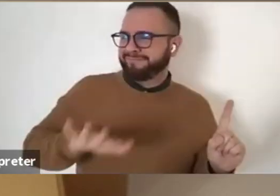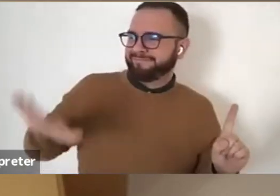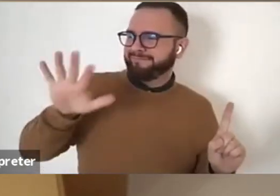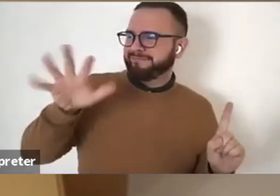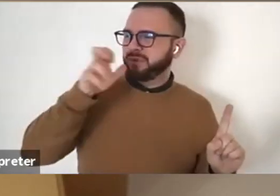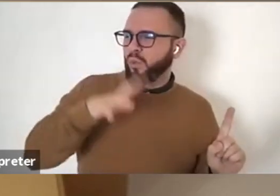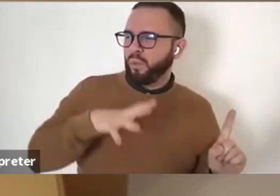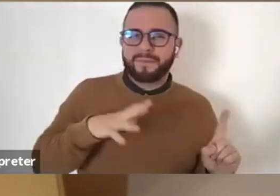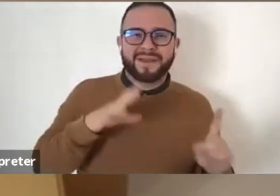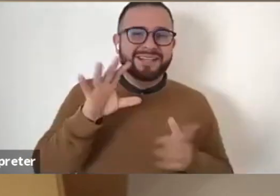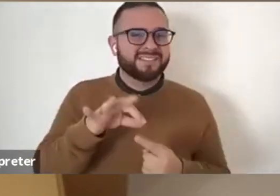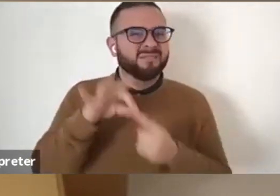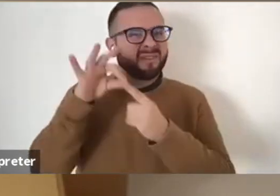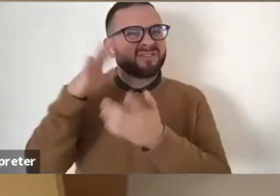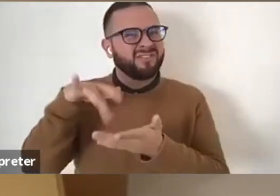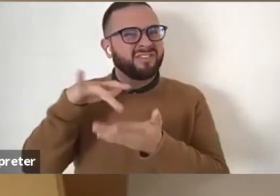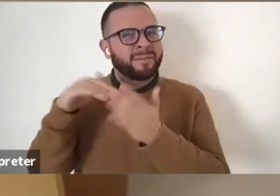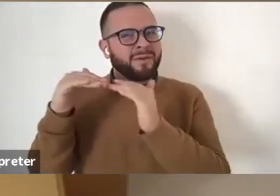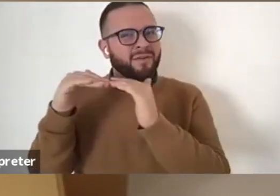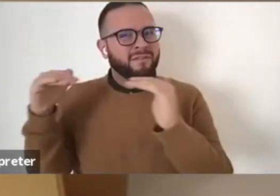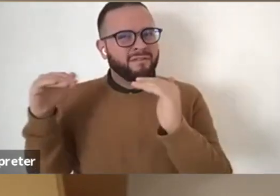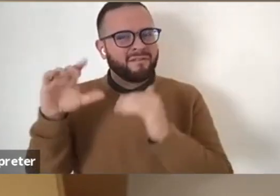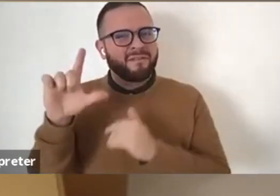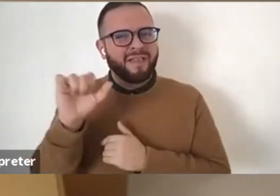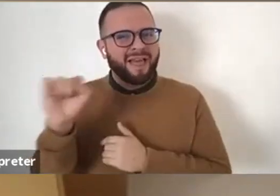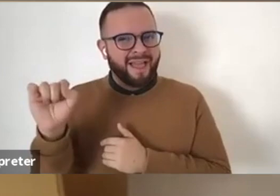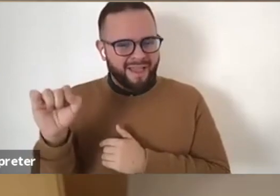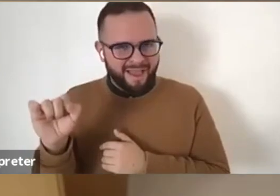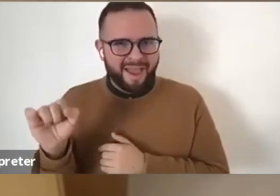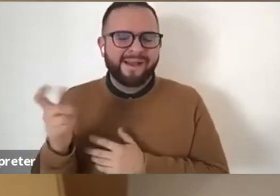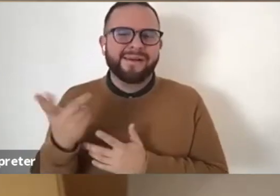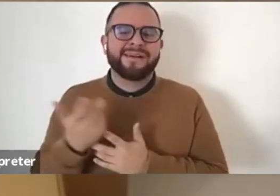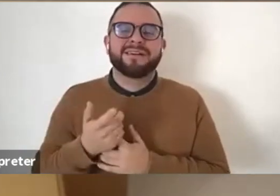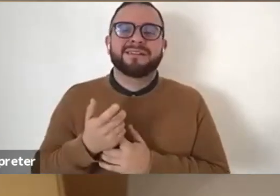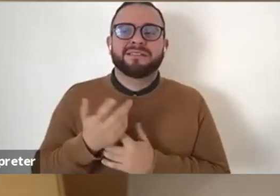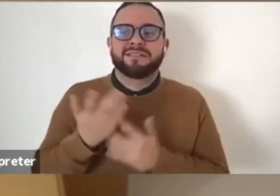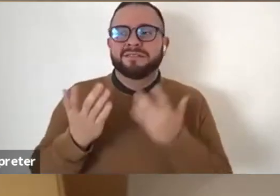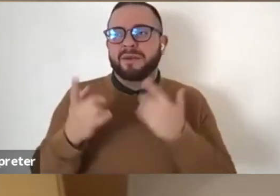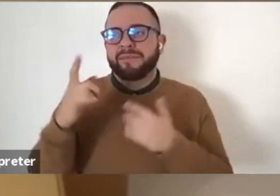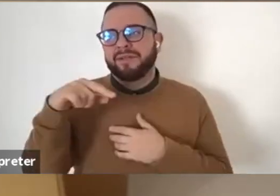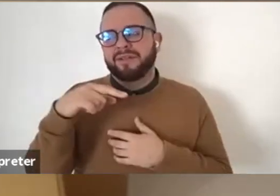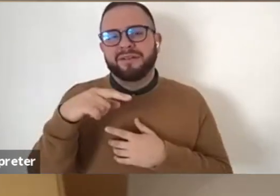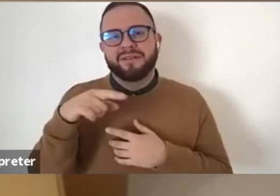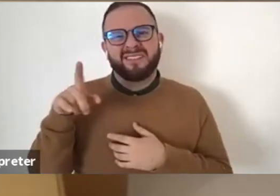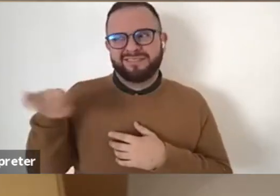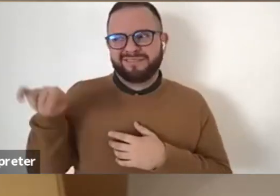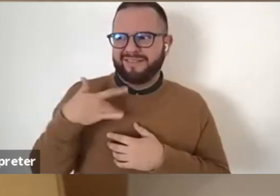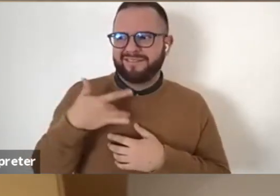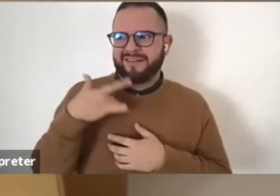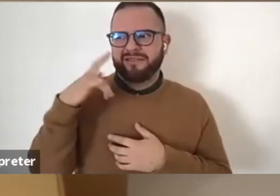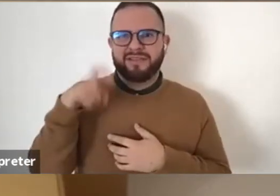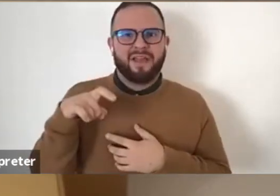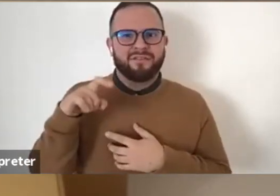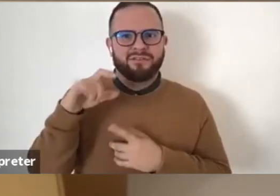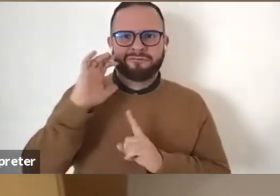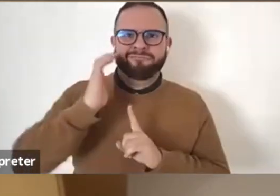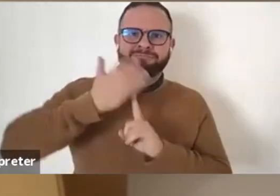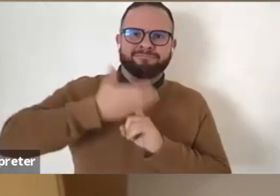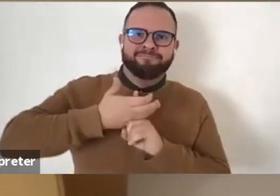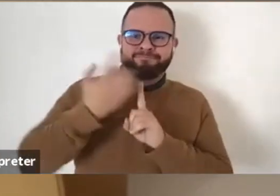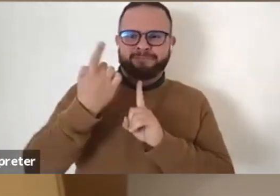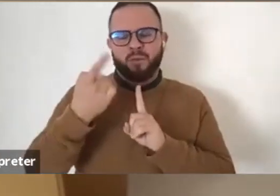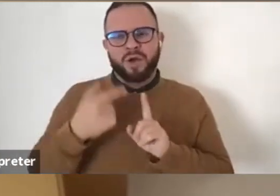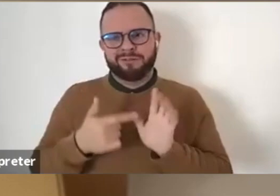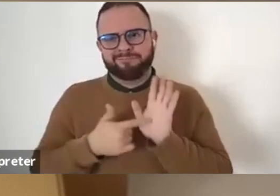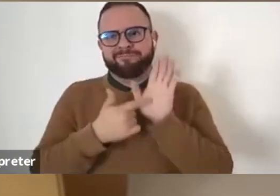class, when they feel they have to be someone, and they it's really important to